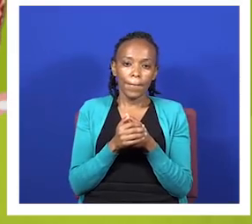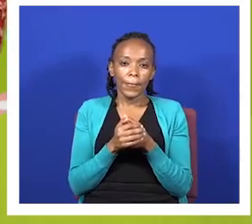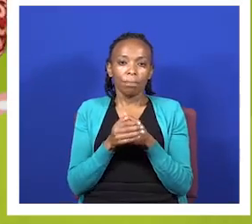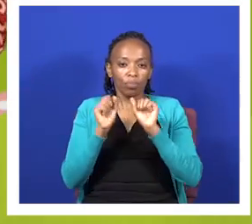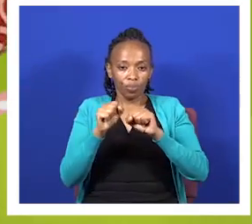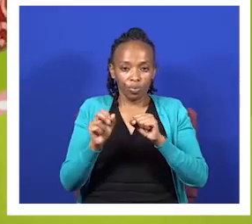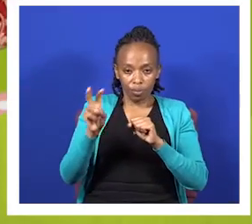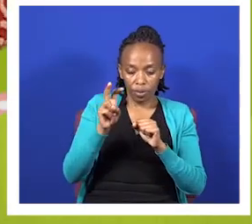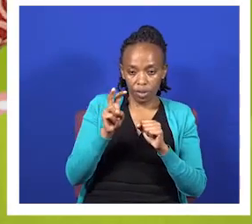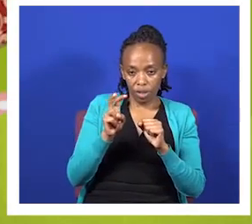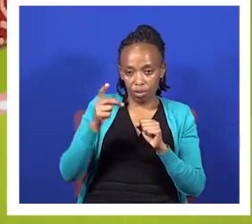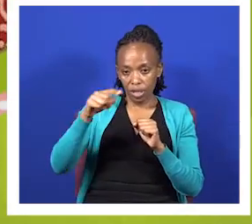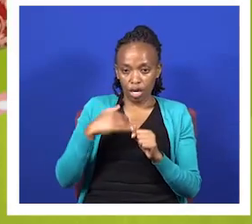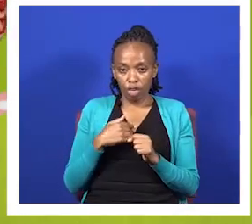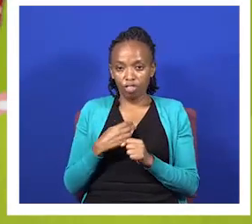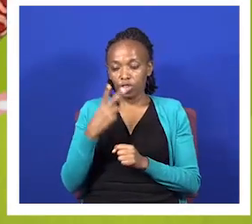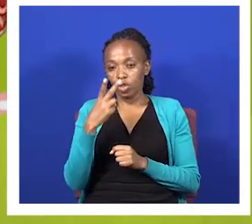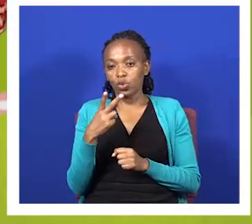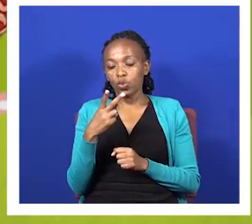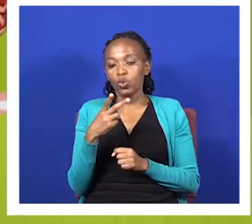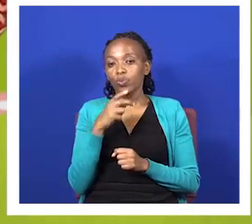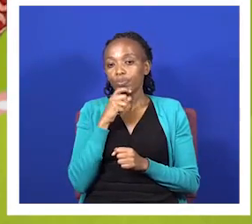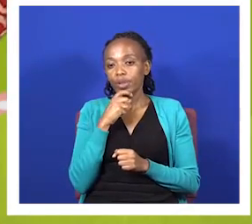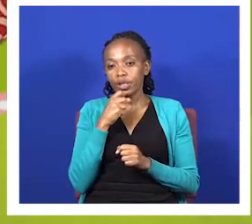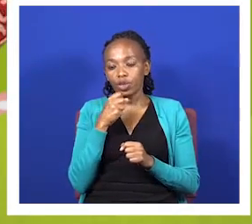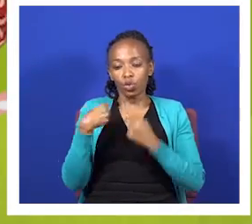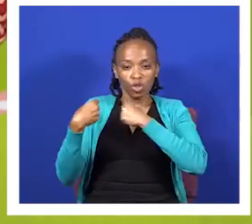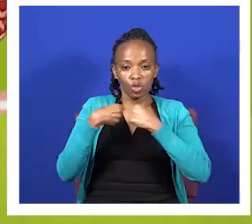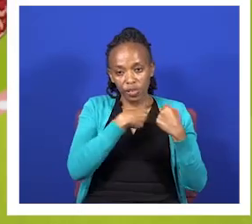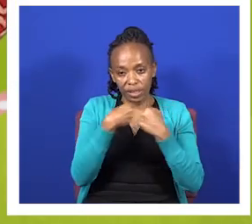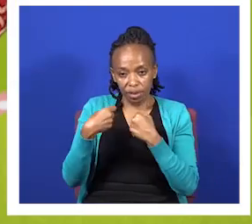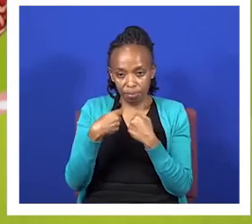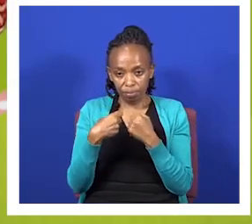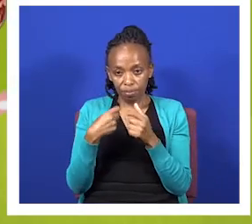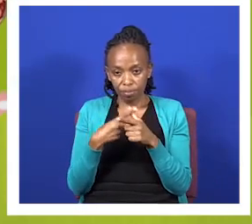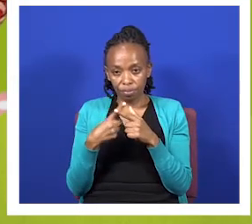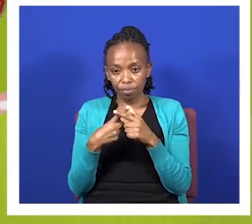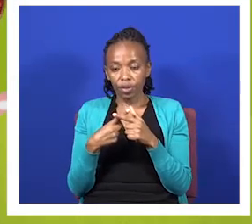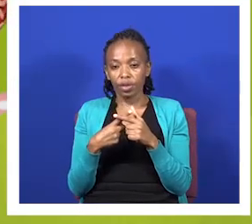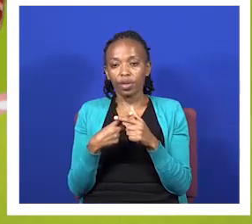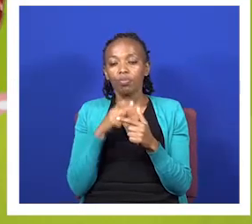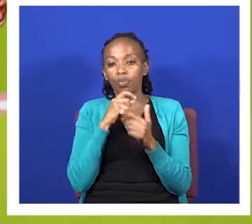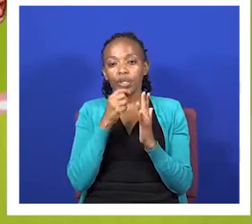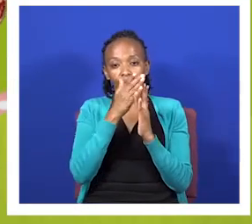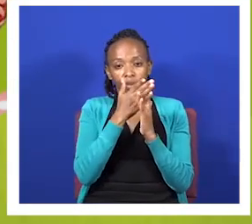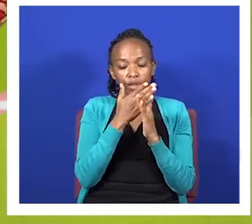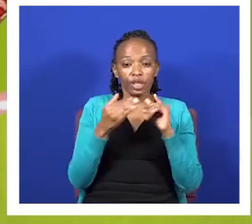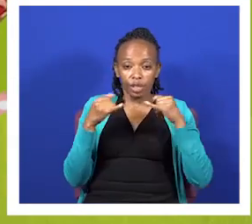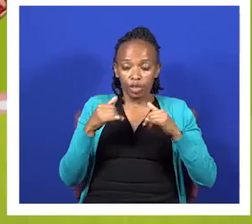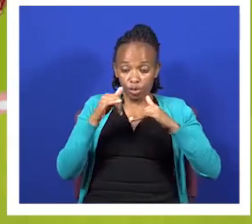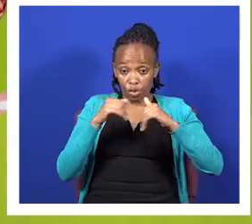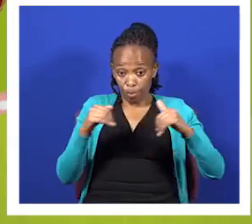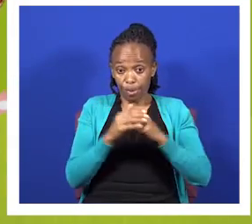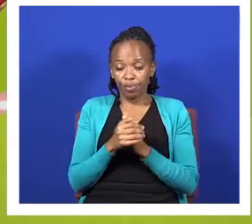From this, you can see we have two boys who are fighting, and the boy in the middle is trying